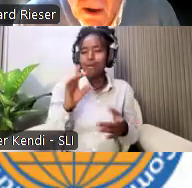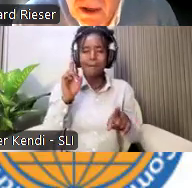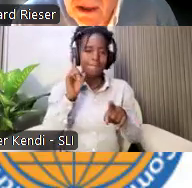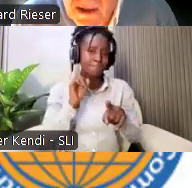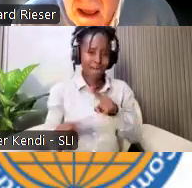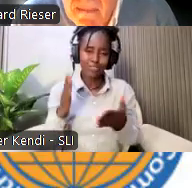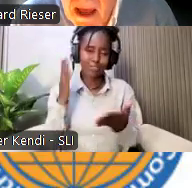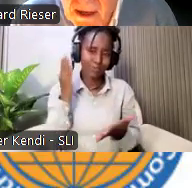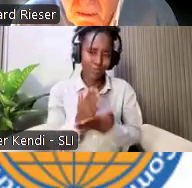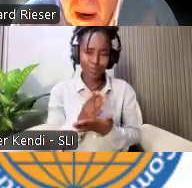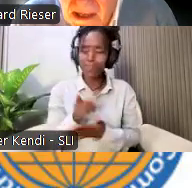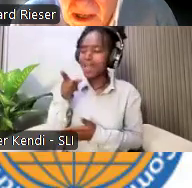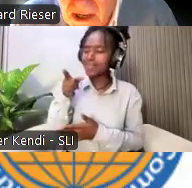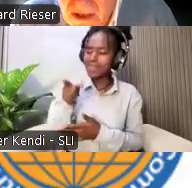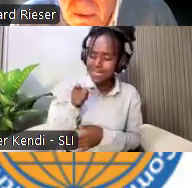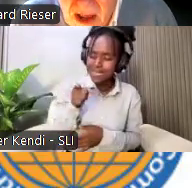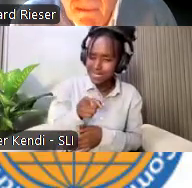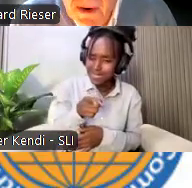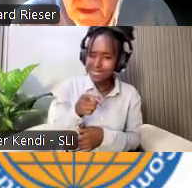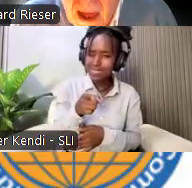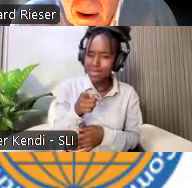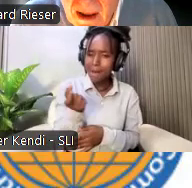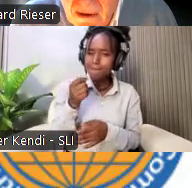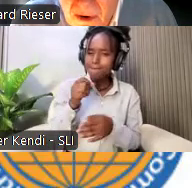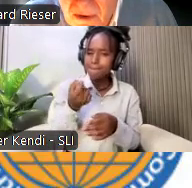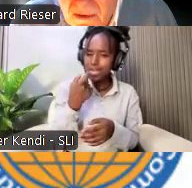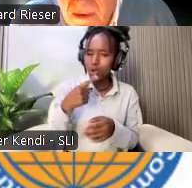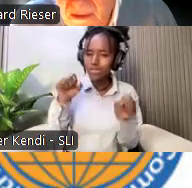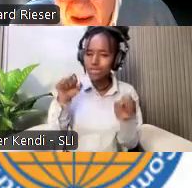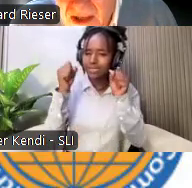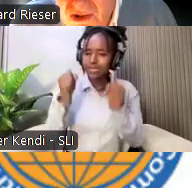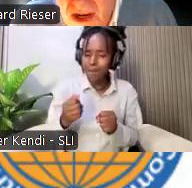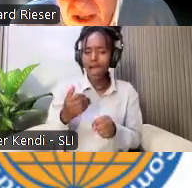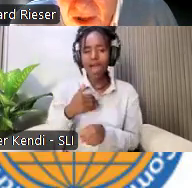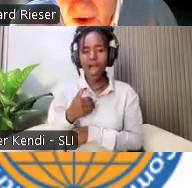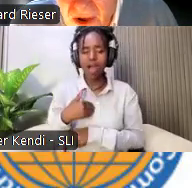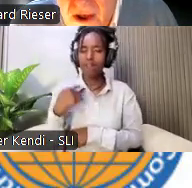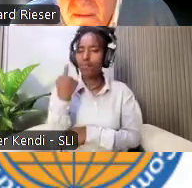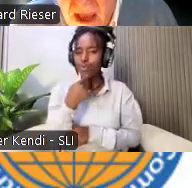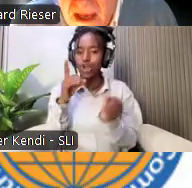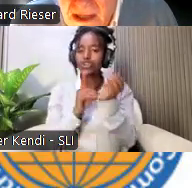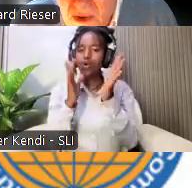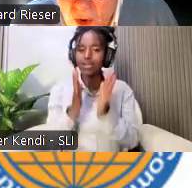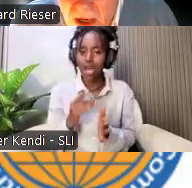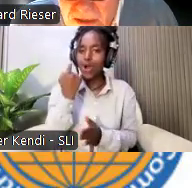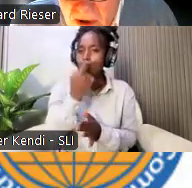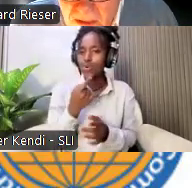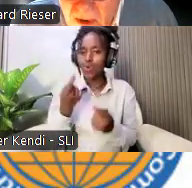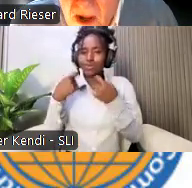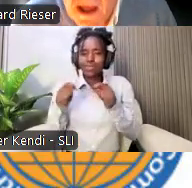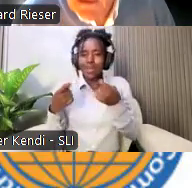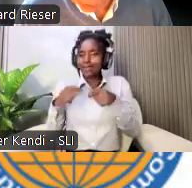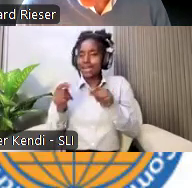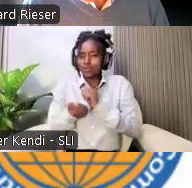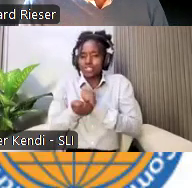by doctors and their medical practitioners who've come through that route, then it's treat and cure, make us as normal as